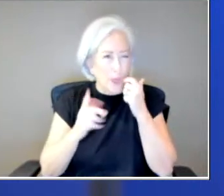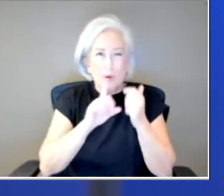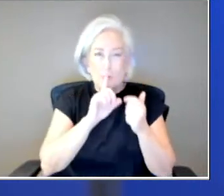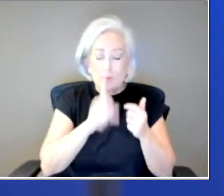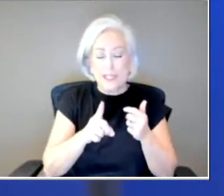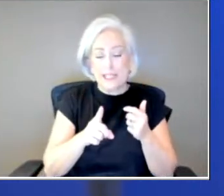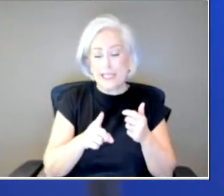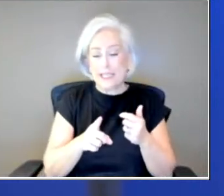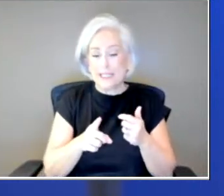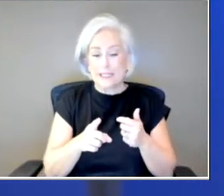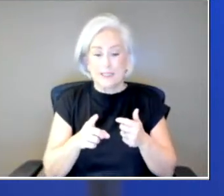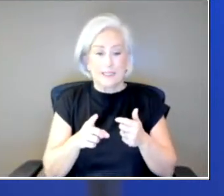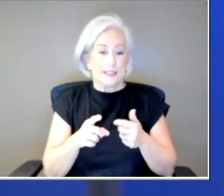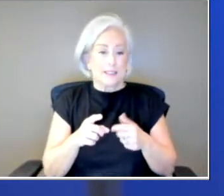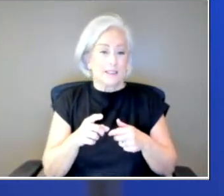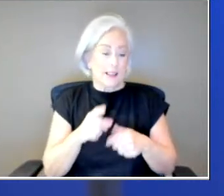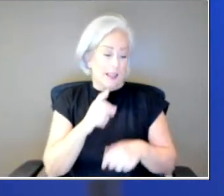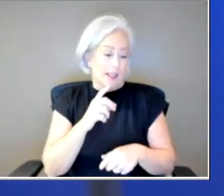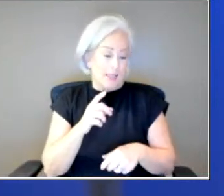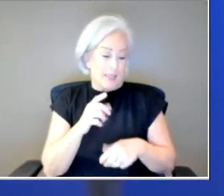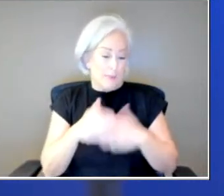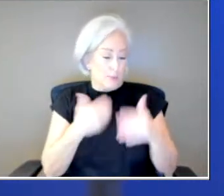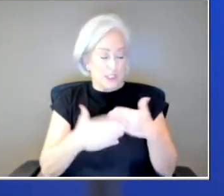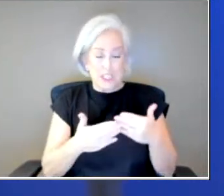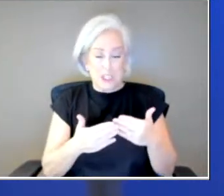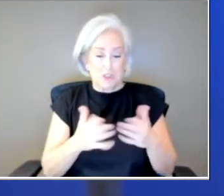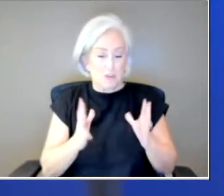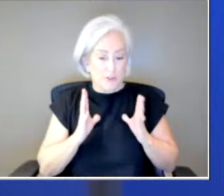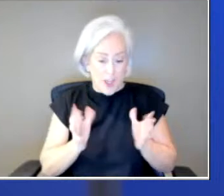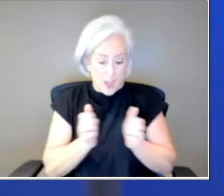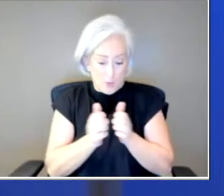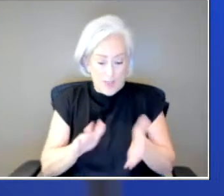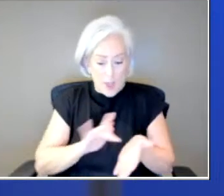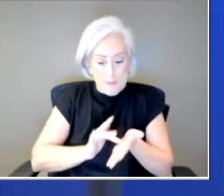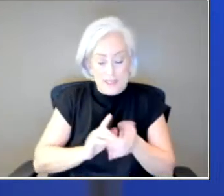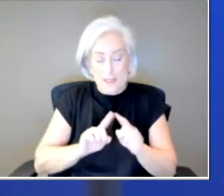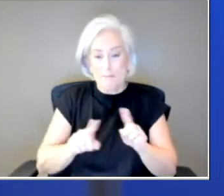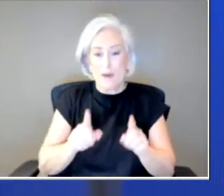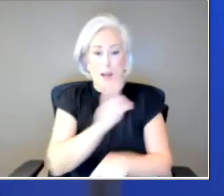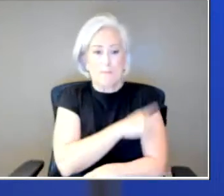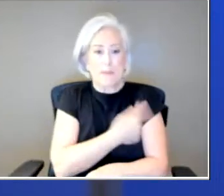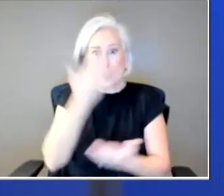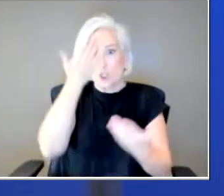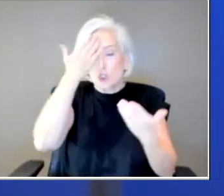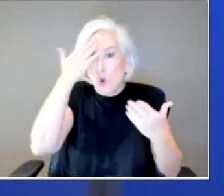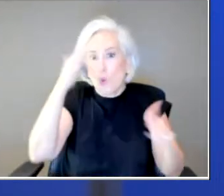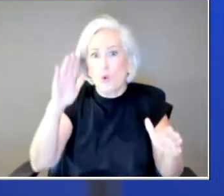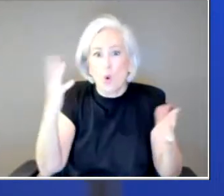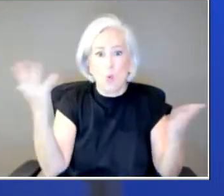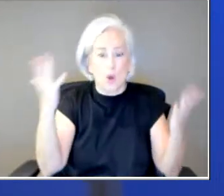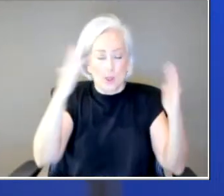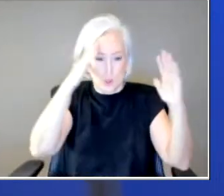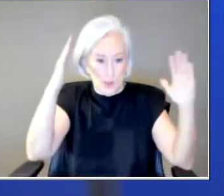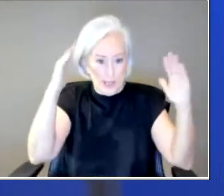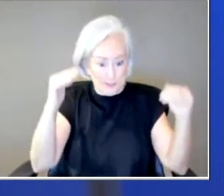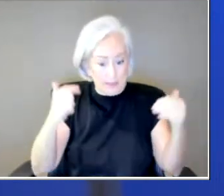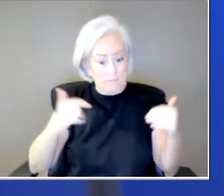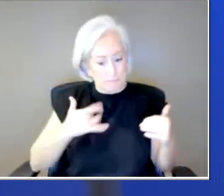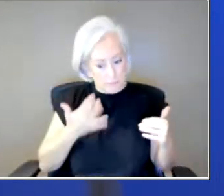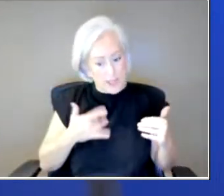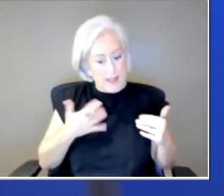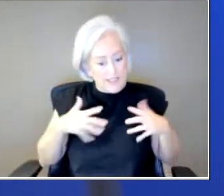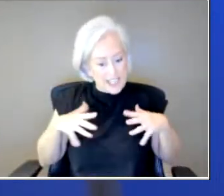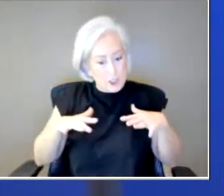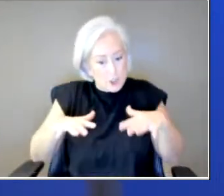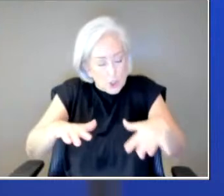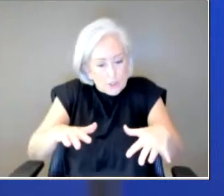no medicines even. It probably would be, but patients don't know what they're getting into, and doing medical procedures can be nerve-wracking for a lot of people. So we don't want people